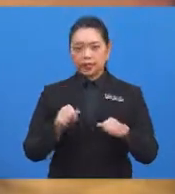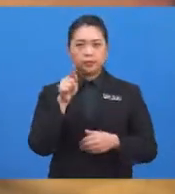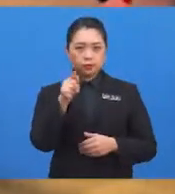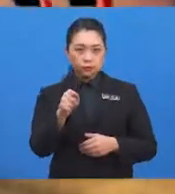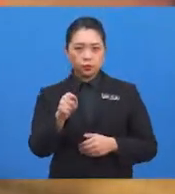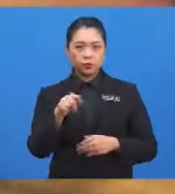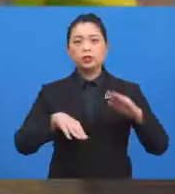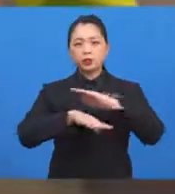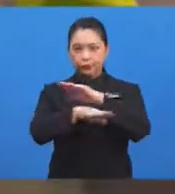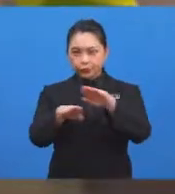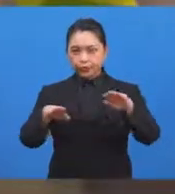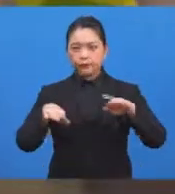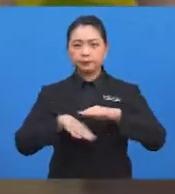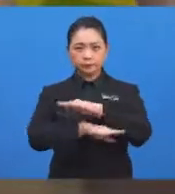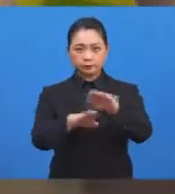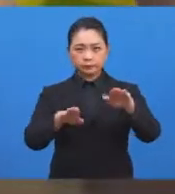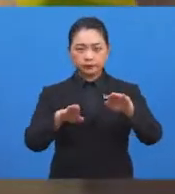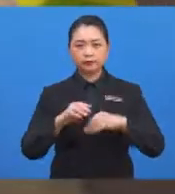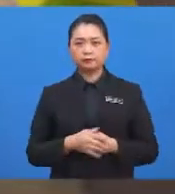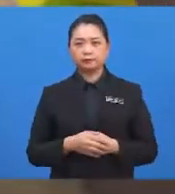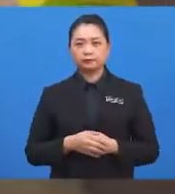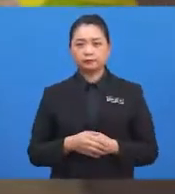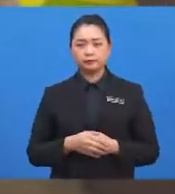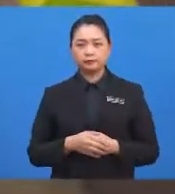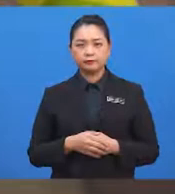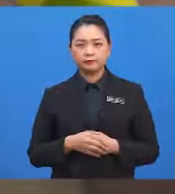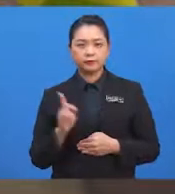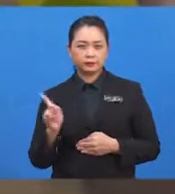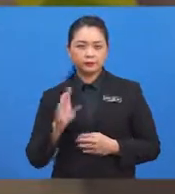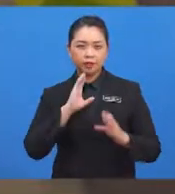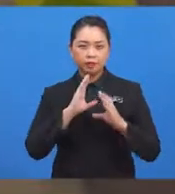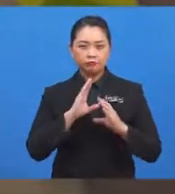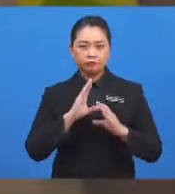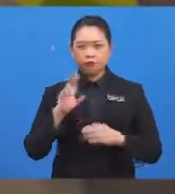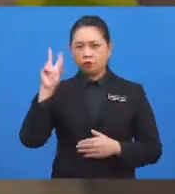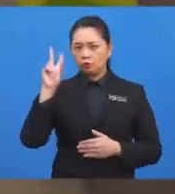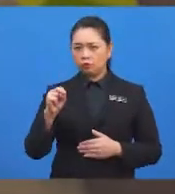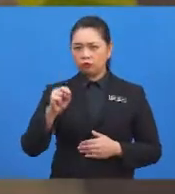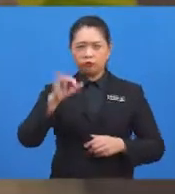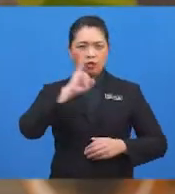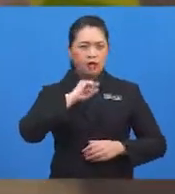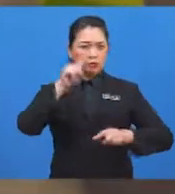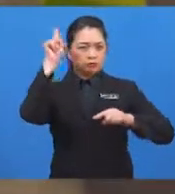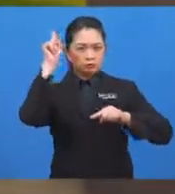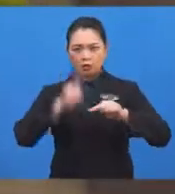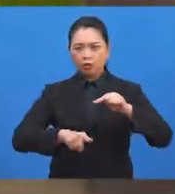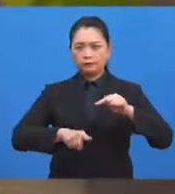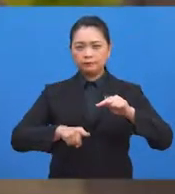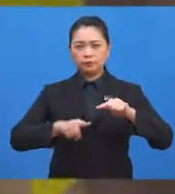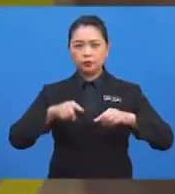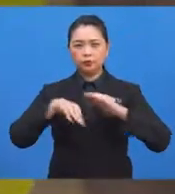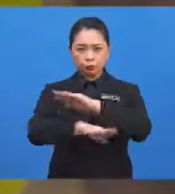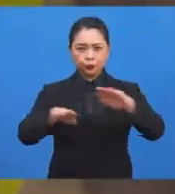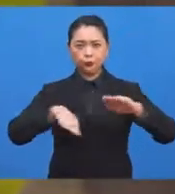you swim?" The monster said, "No, I can't